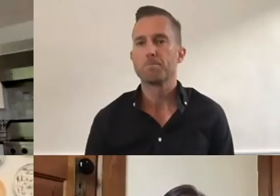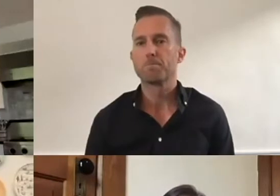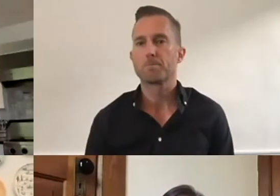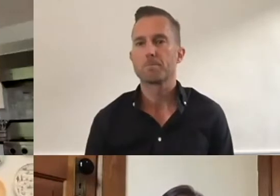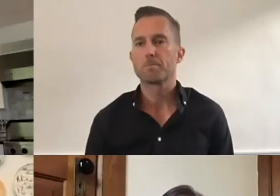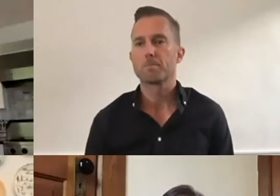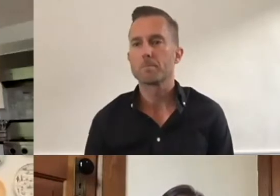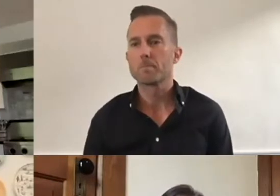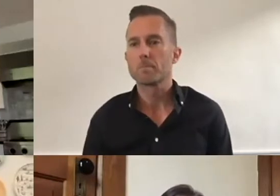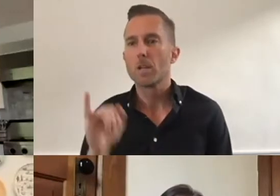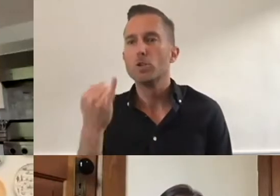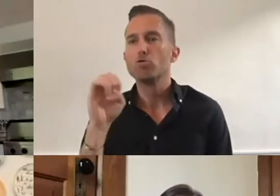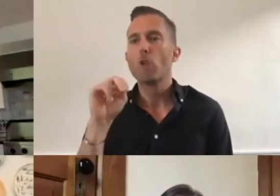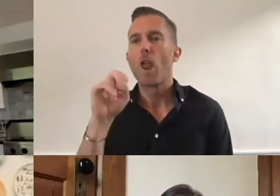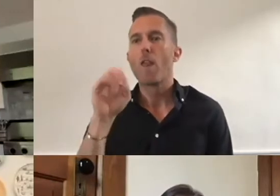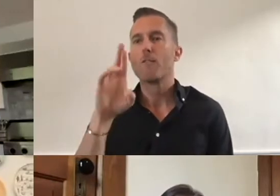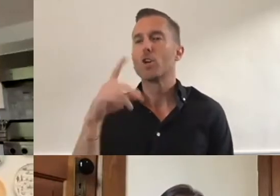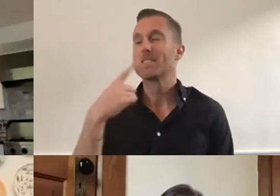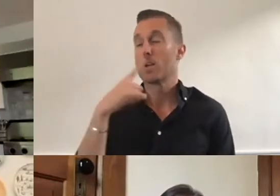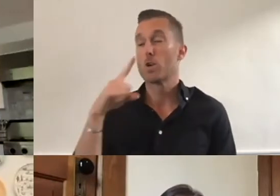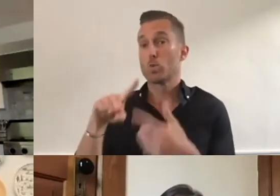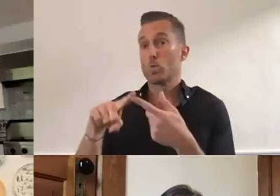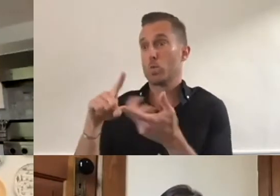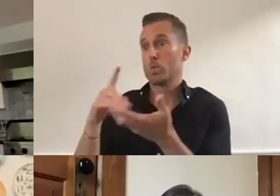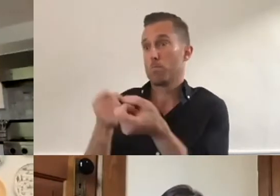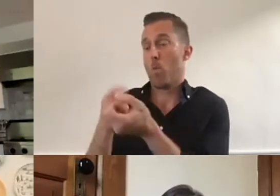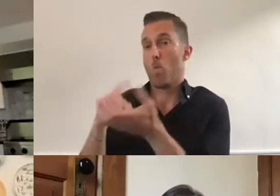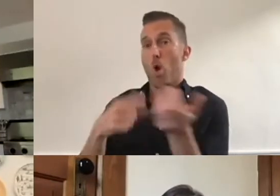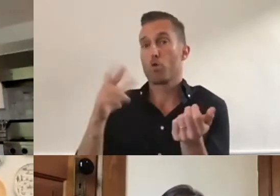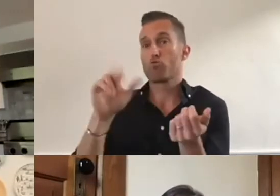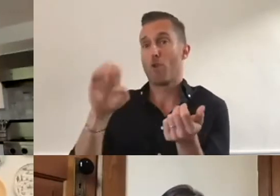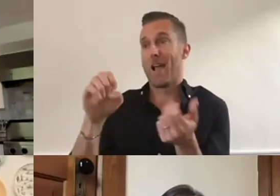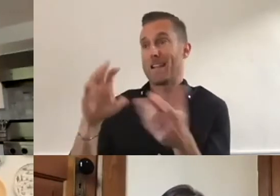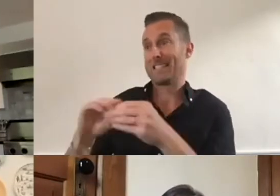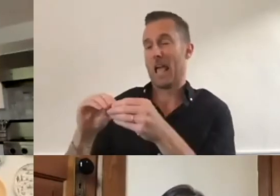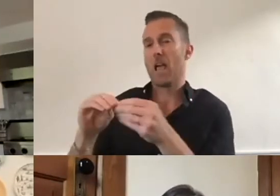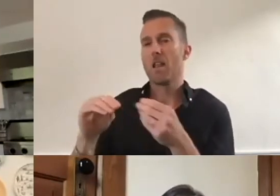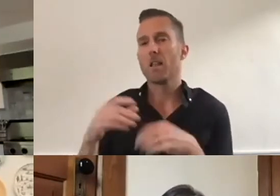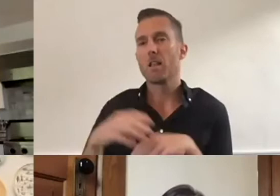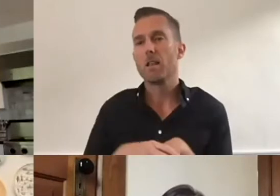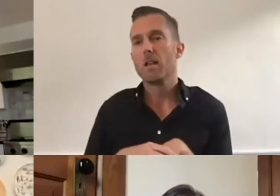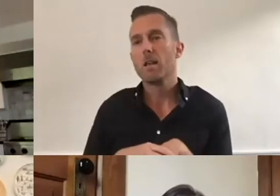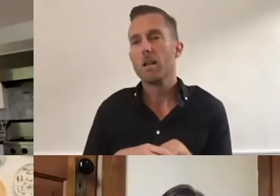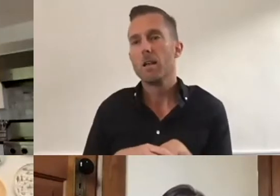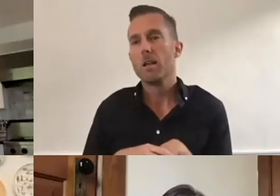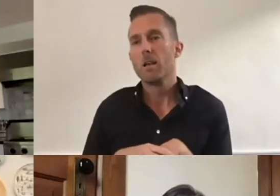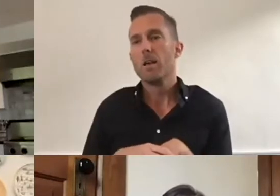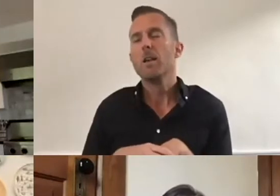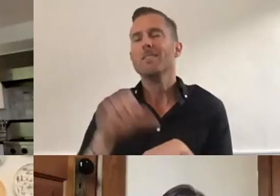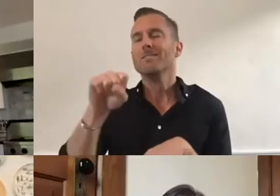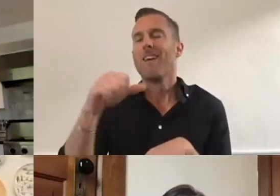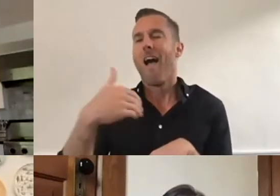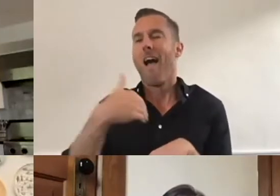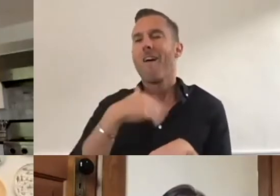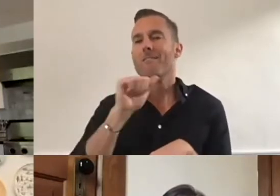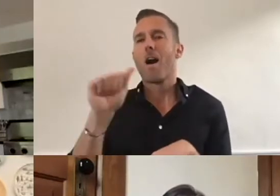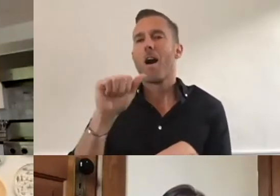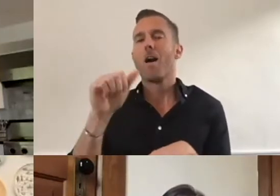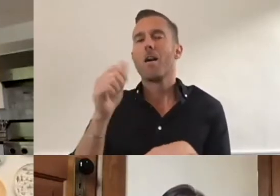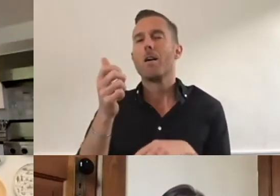to piggyback on what Grace is saying, it's basically, I think what we're talking about is that there's a network of things